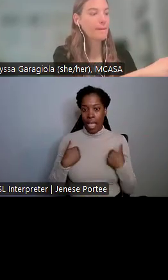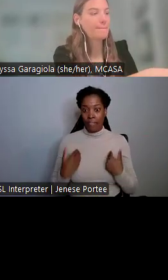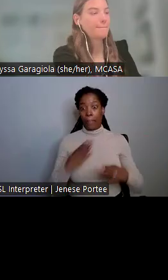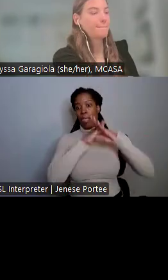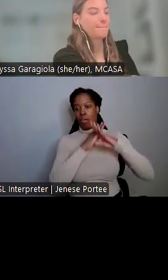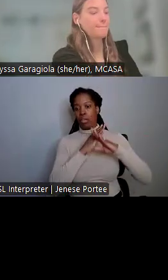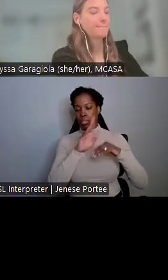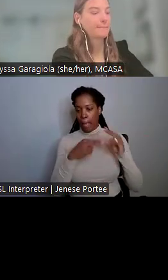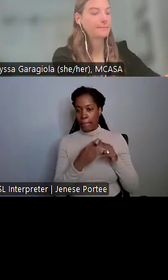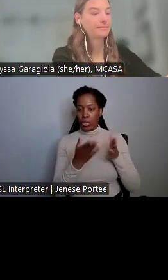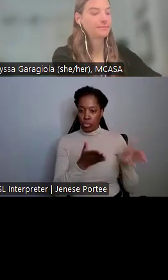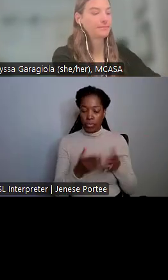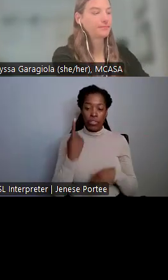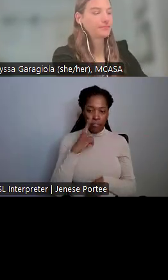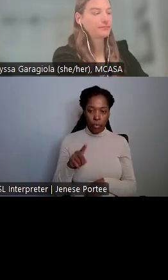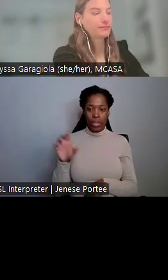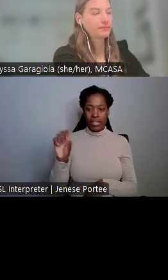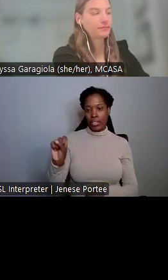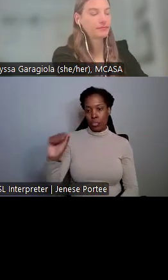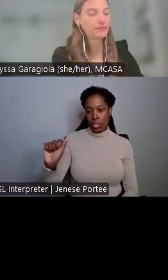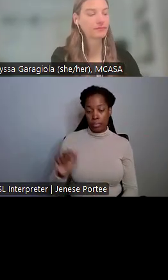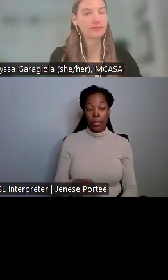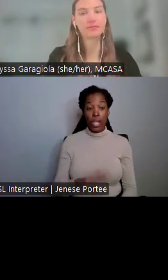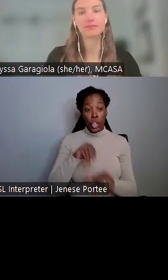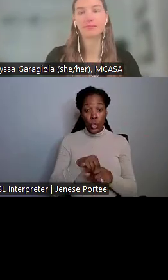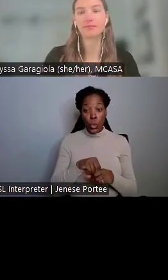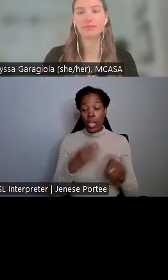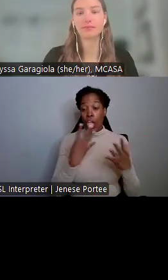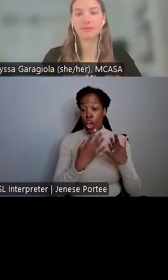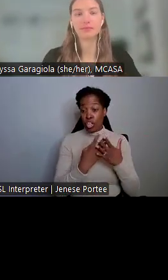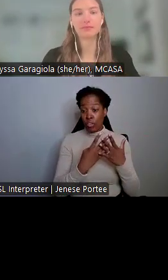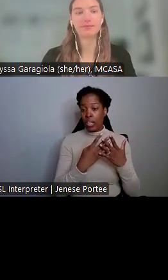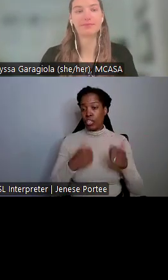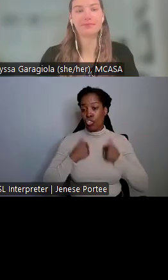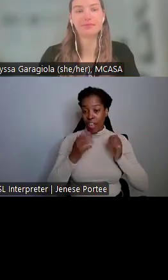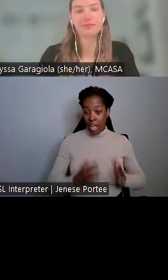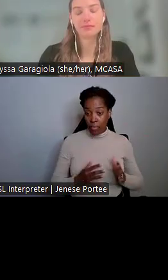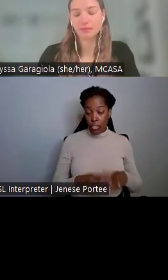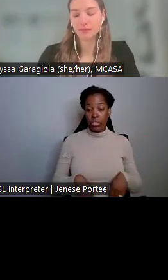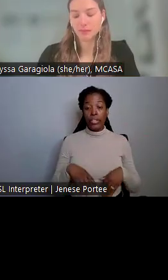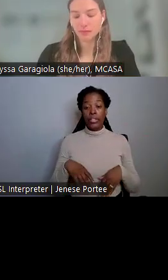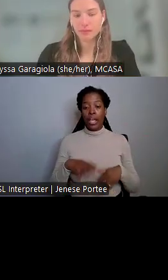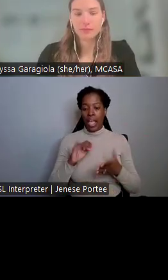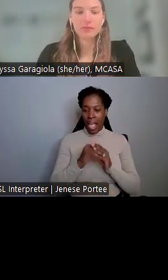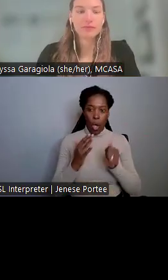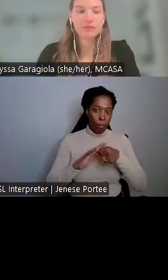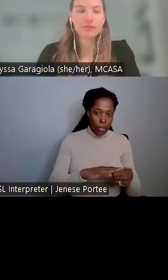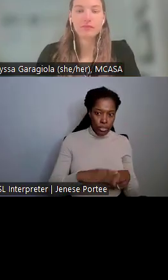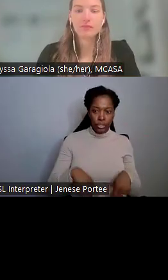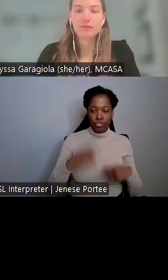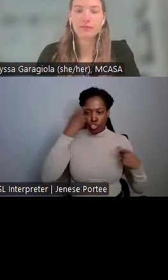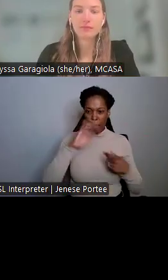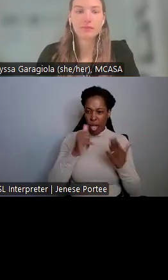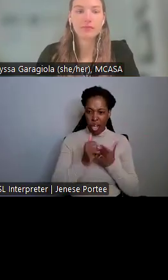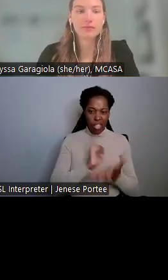This will include incarcerated survivors. We're going to talk about oppression and trauma and how all that plays into it. Alyssa's going to